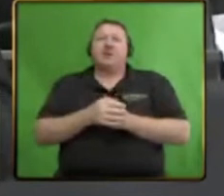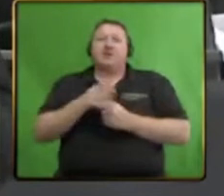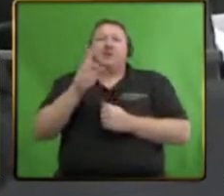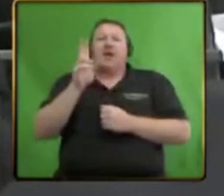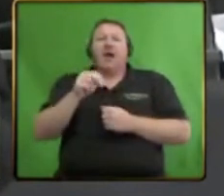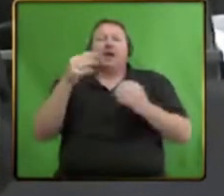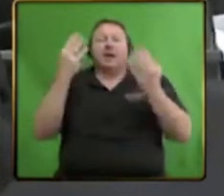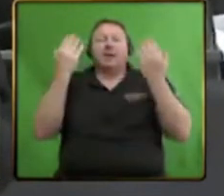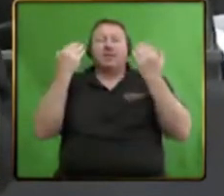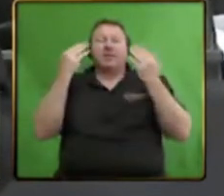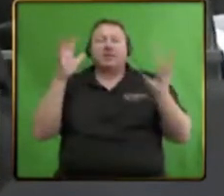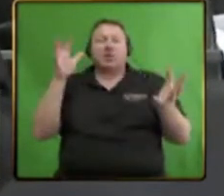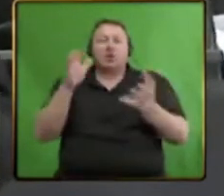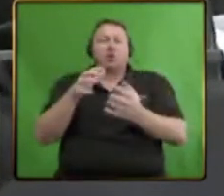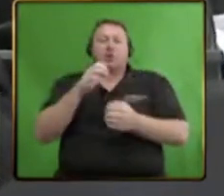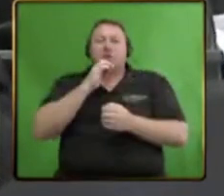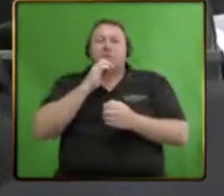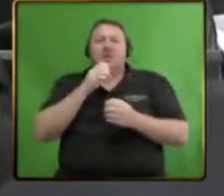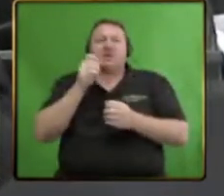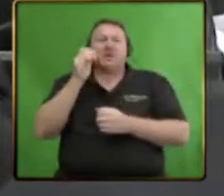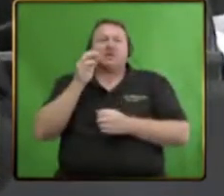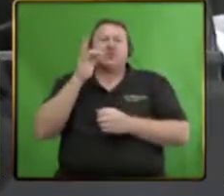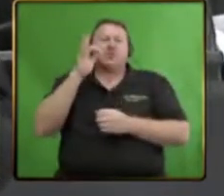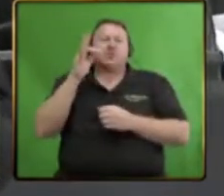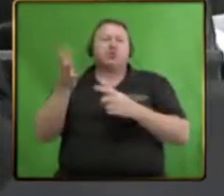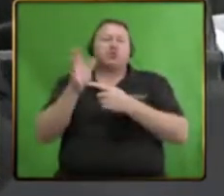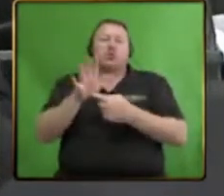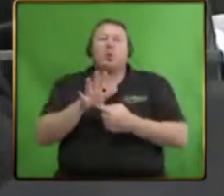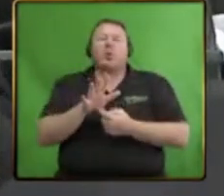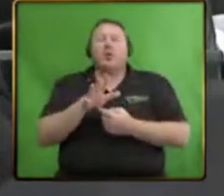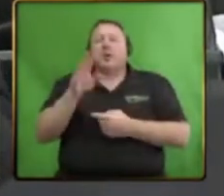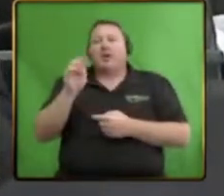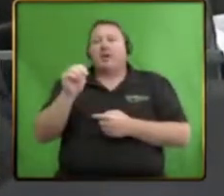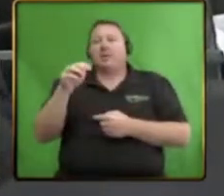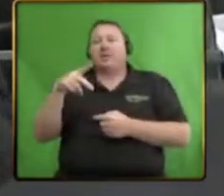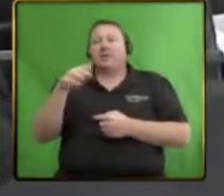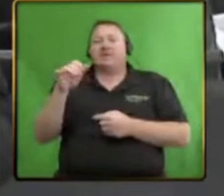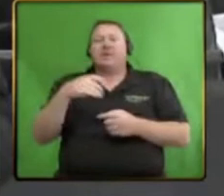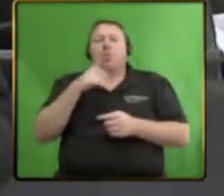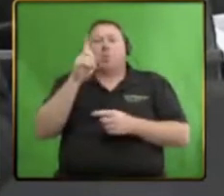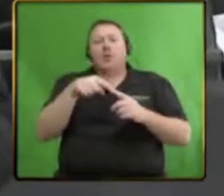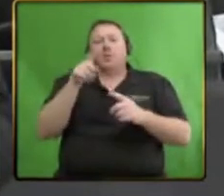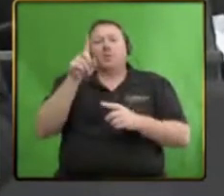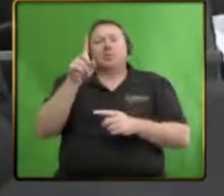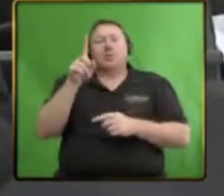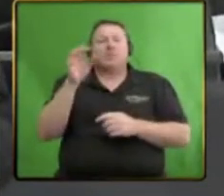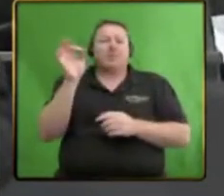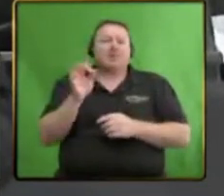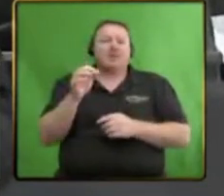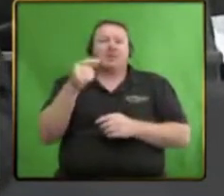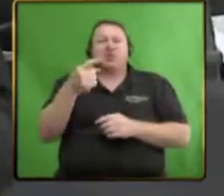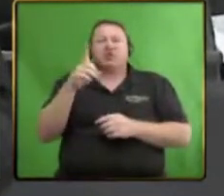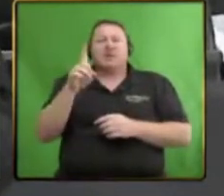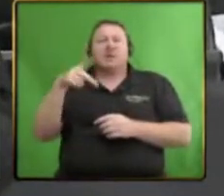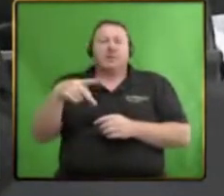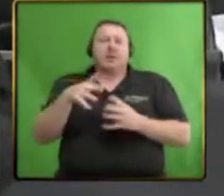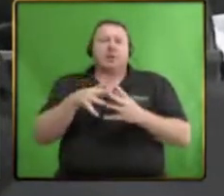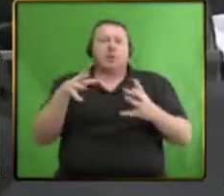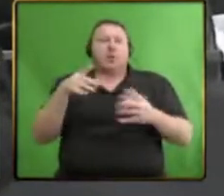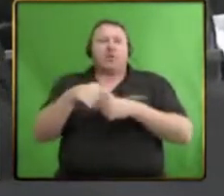may impact on the projections contained in the MTBPS of 1.1% GDP growth for this year, and is one